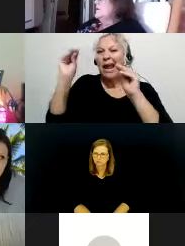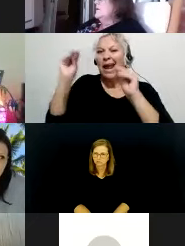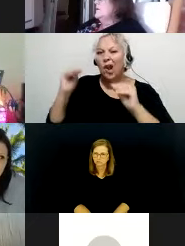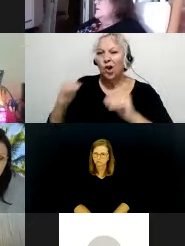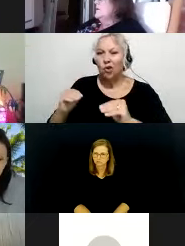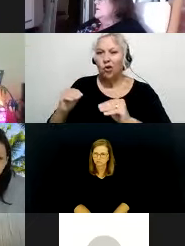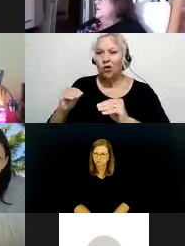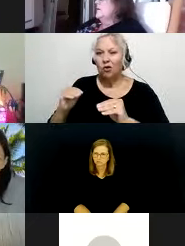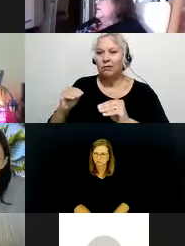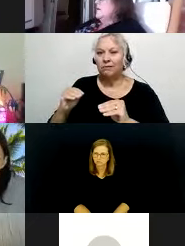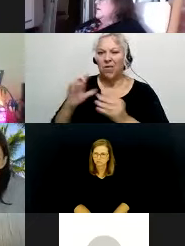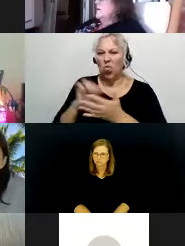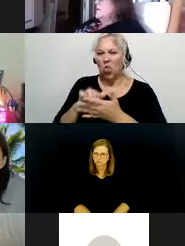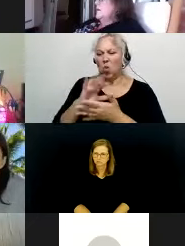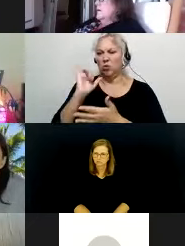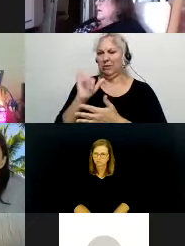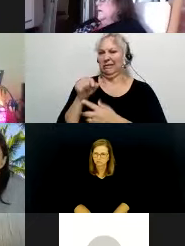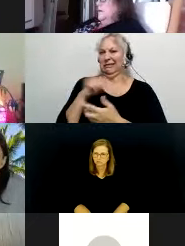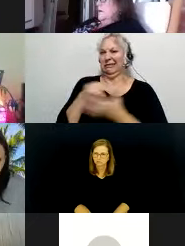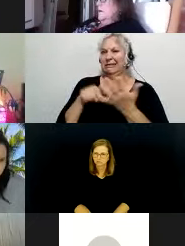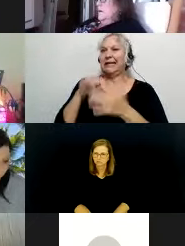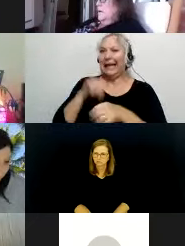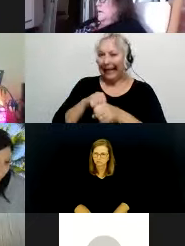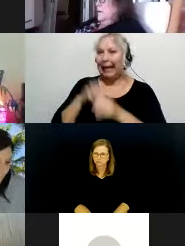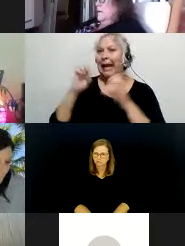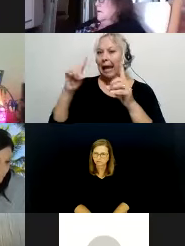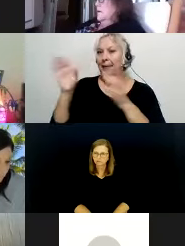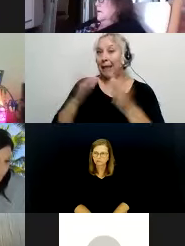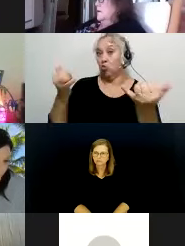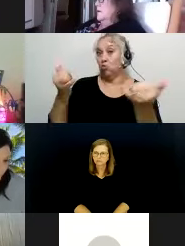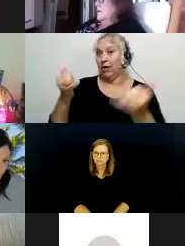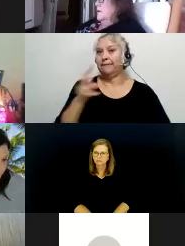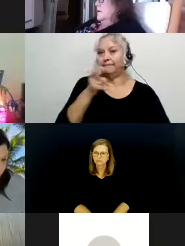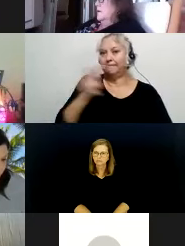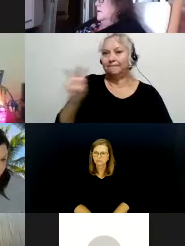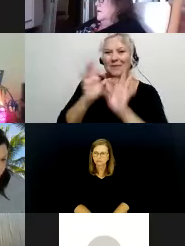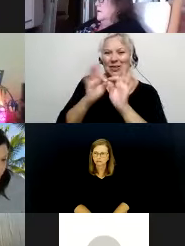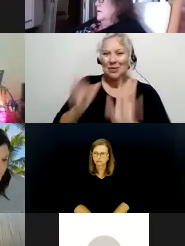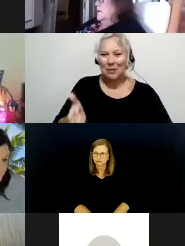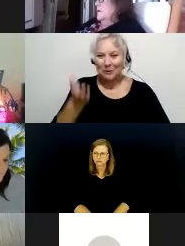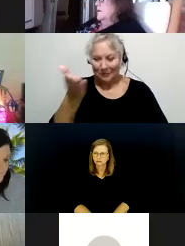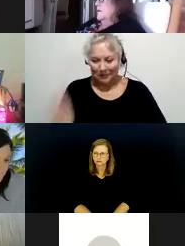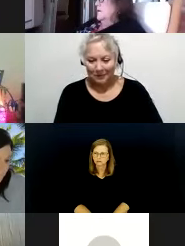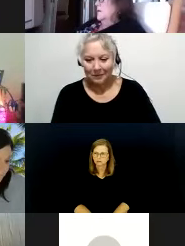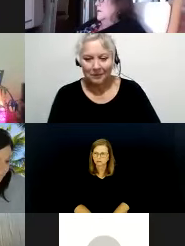EdPlan. So those are posted in EdPlan at this time.